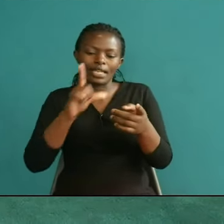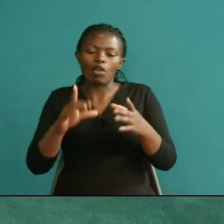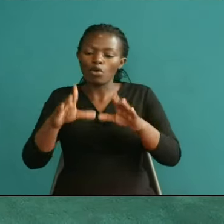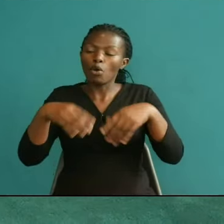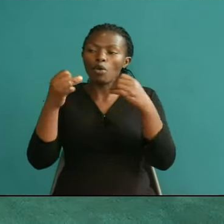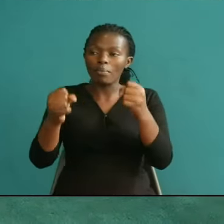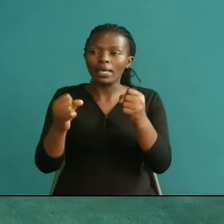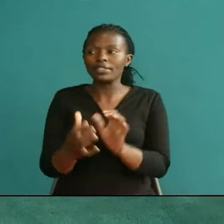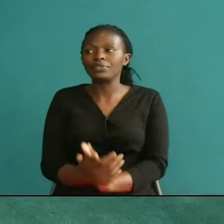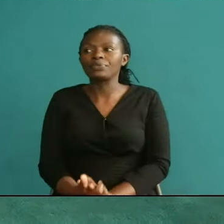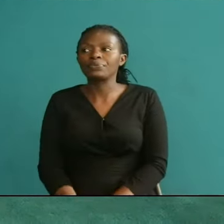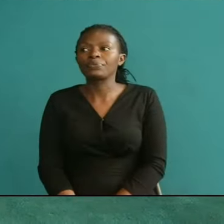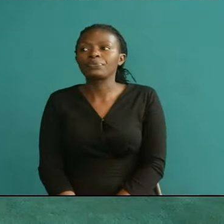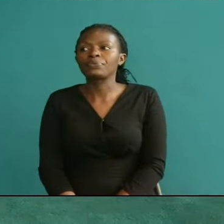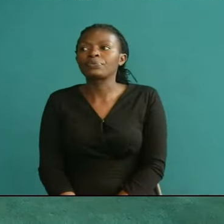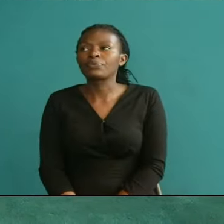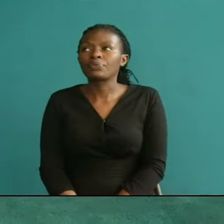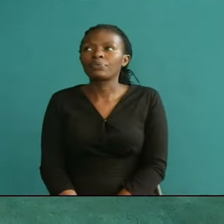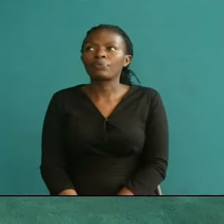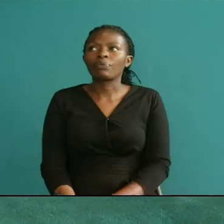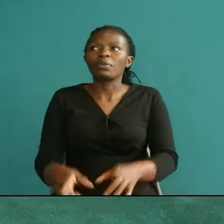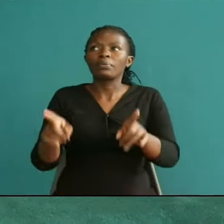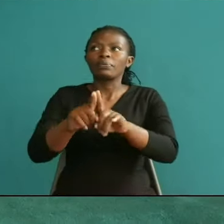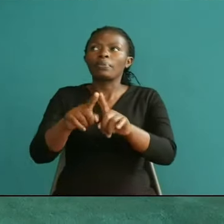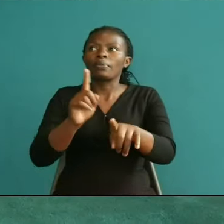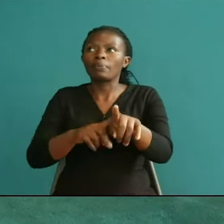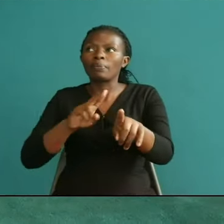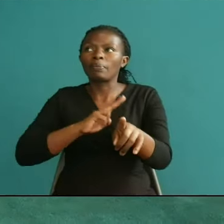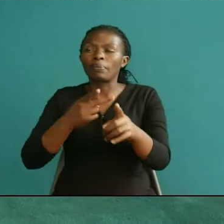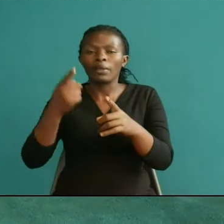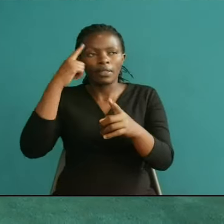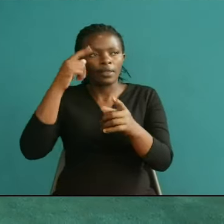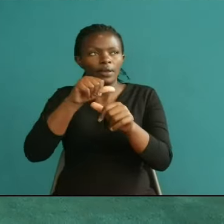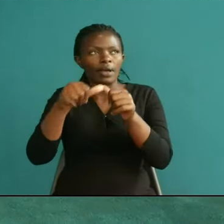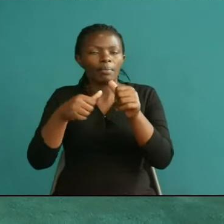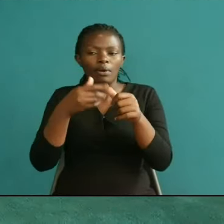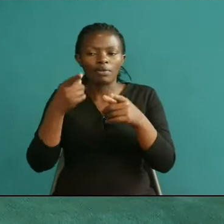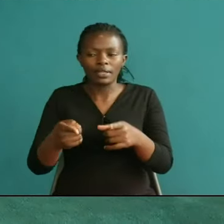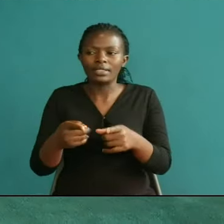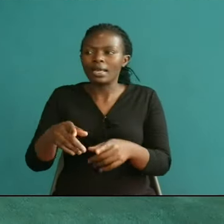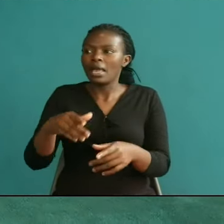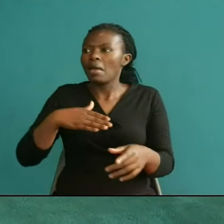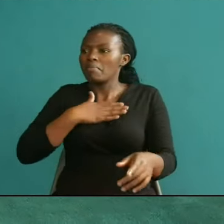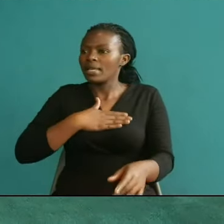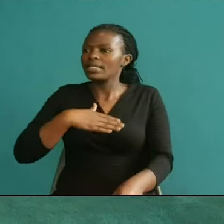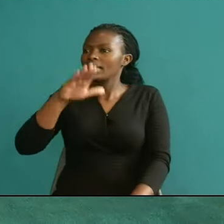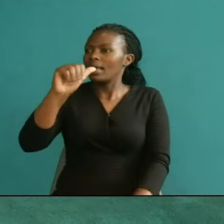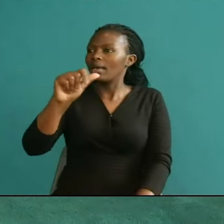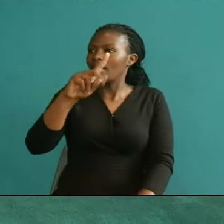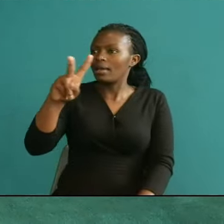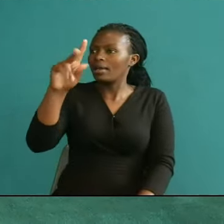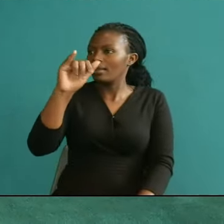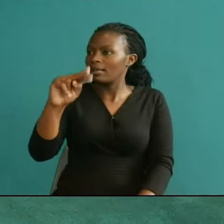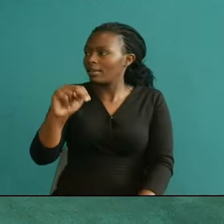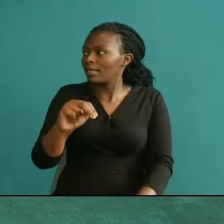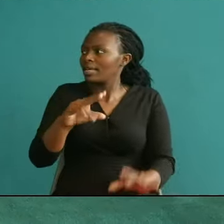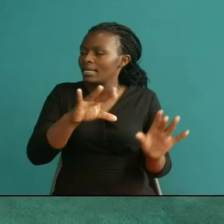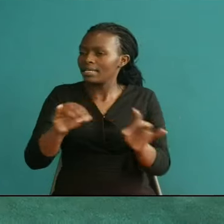to me and I will return to you. Even as we think about that, Alvin, could you please take us through the what do you think